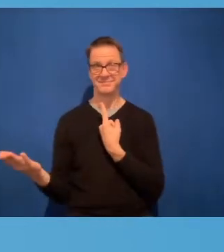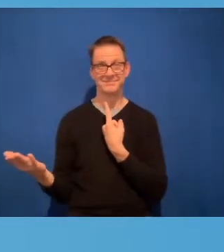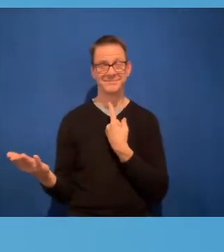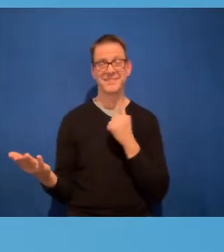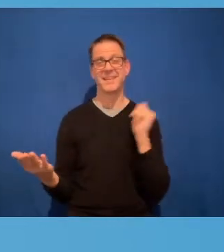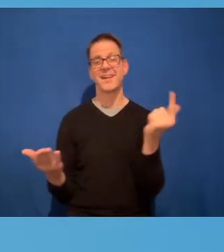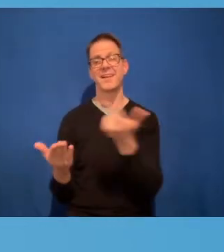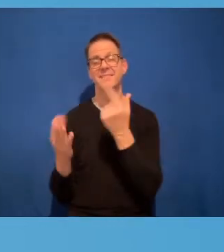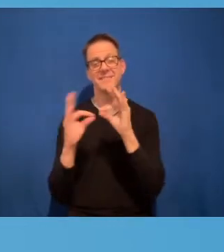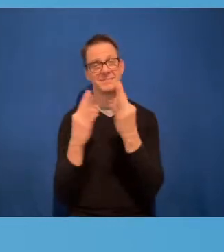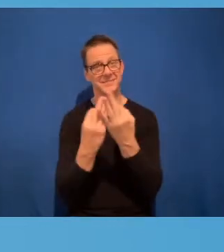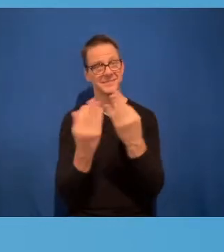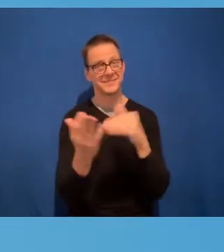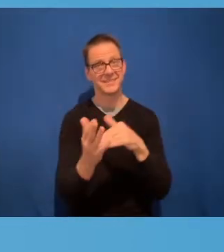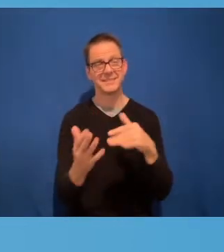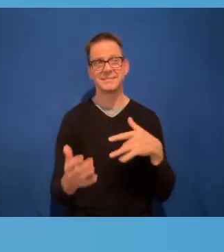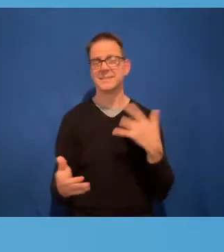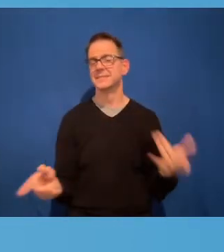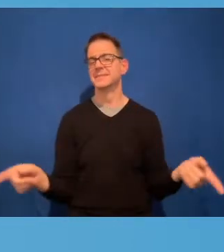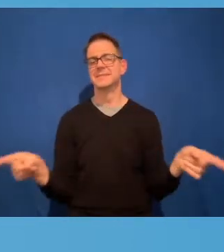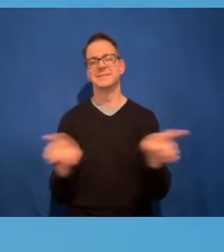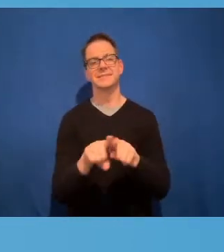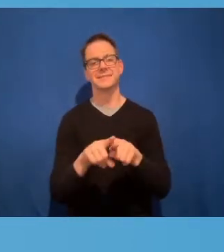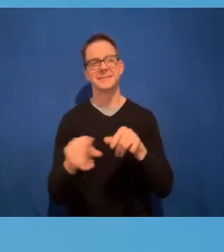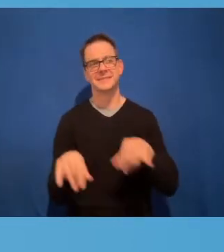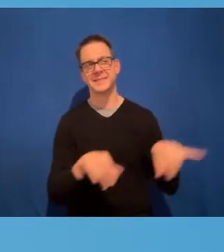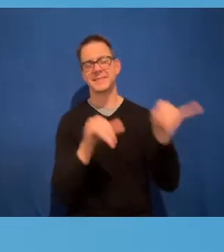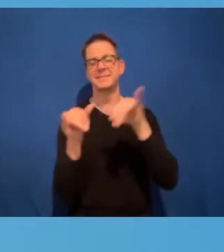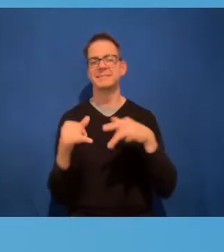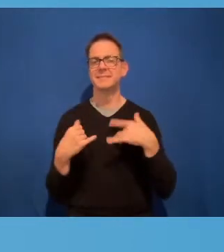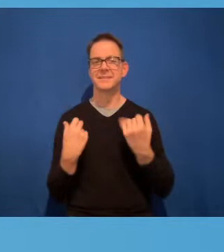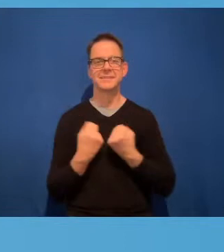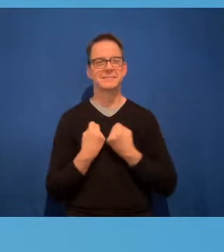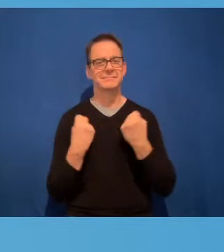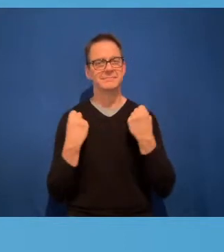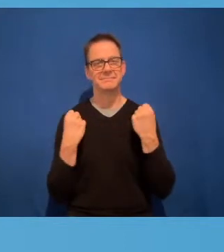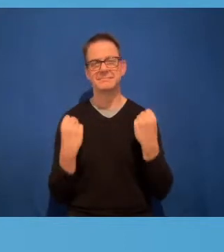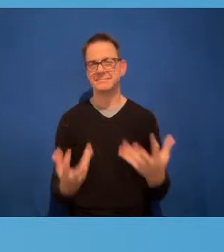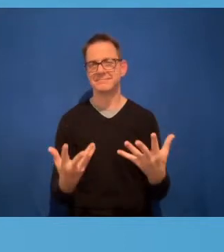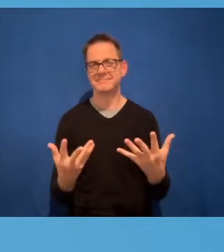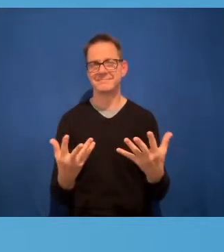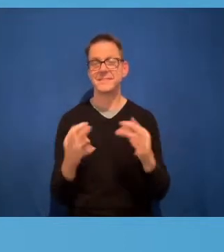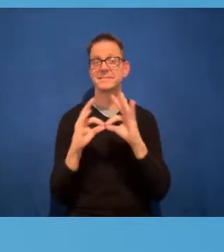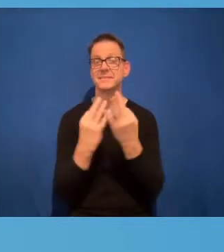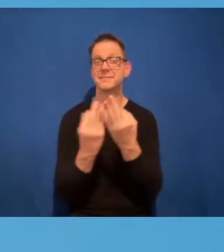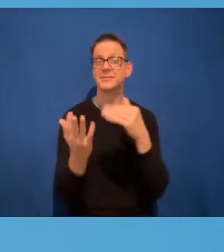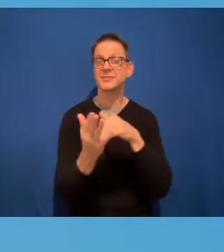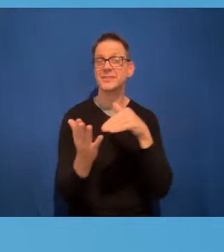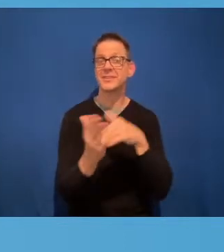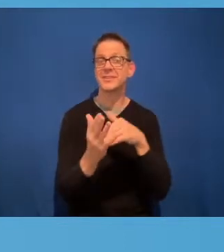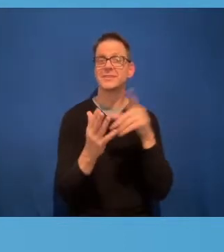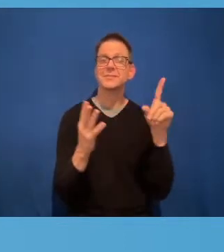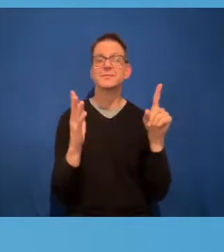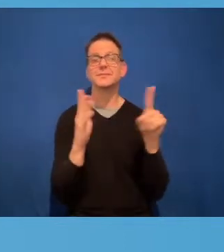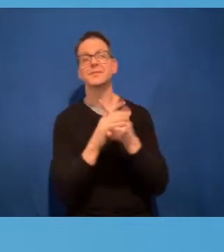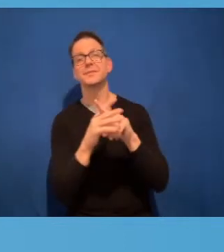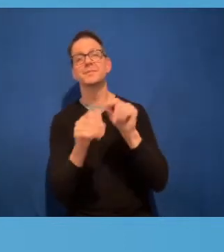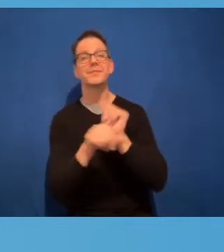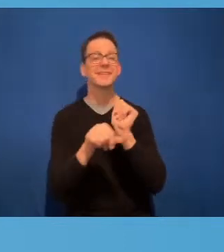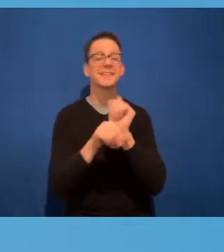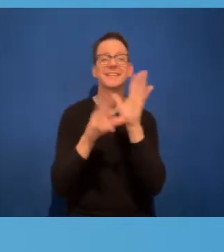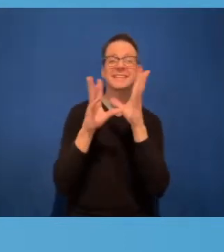exhausted. People who have always been the ones to always be happy and showing up for work or whatever,